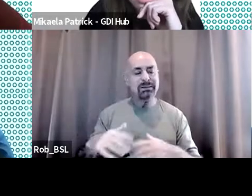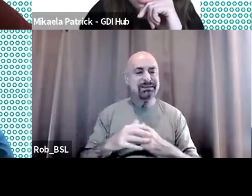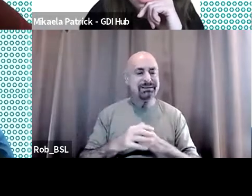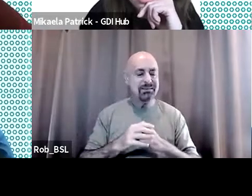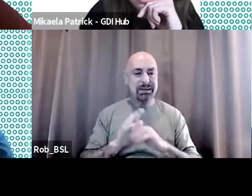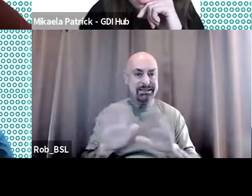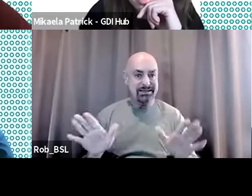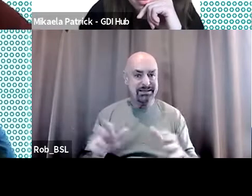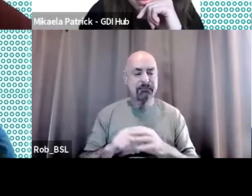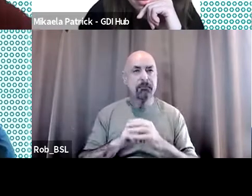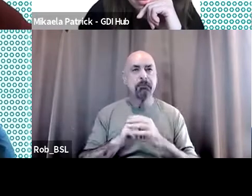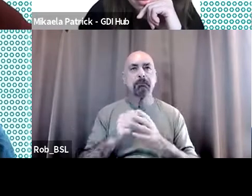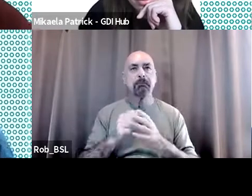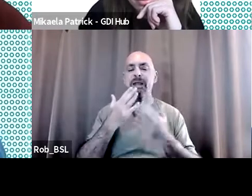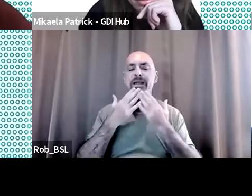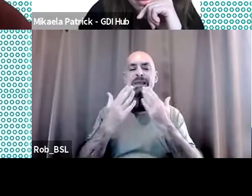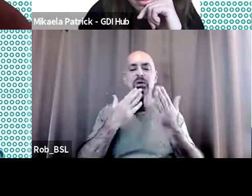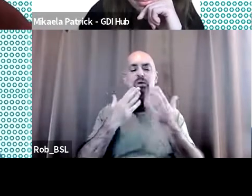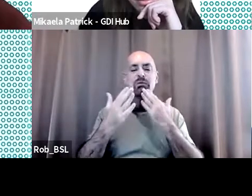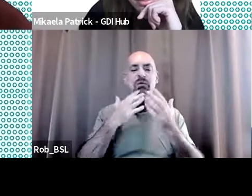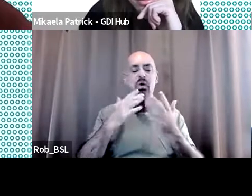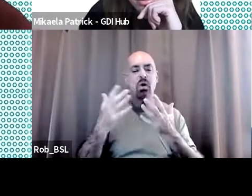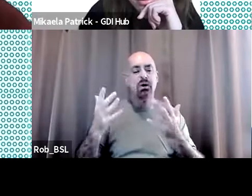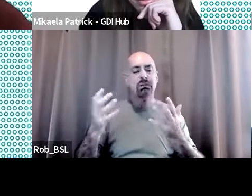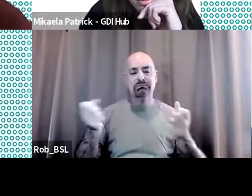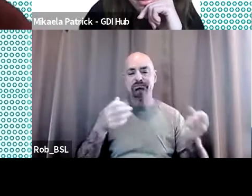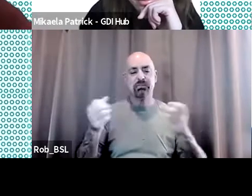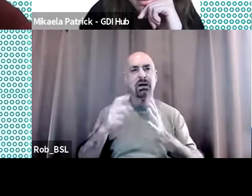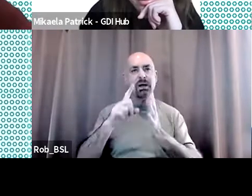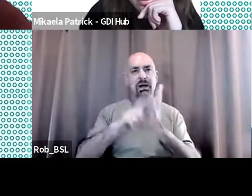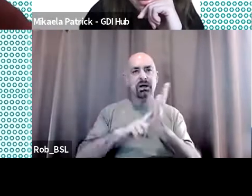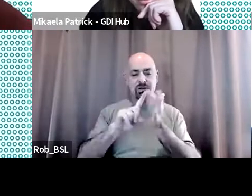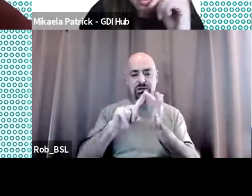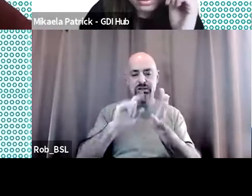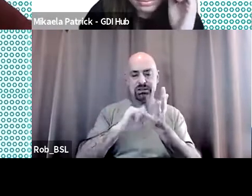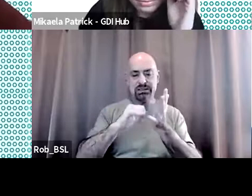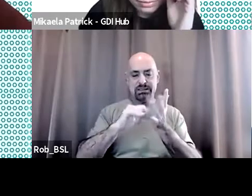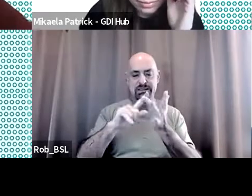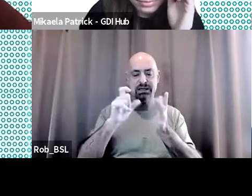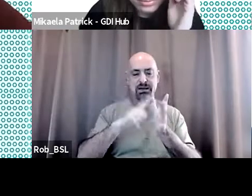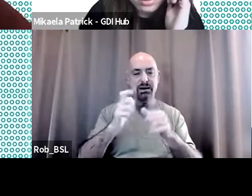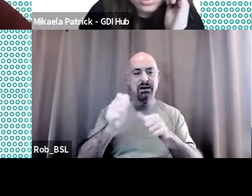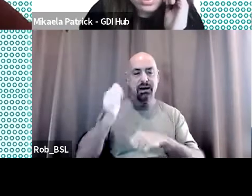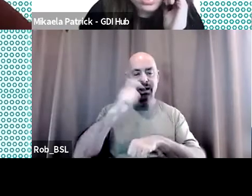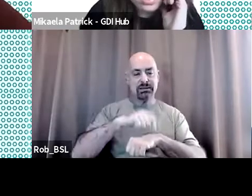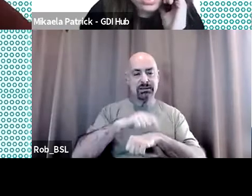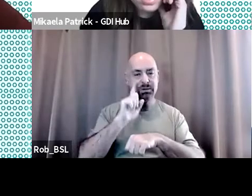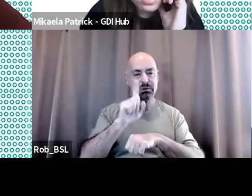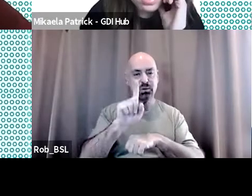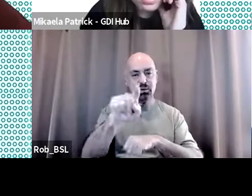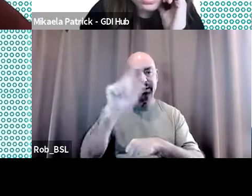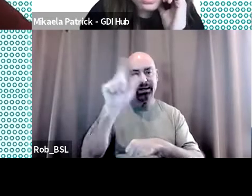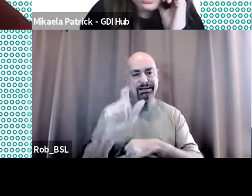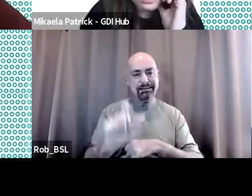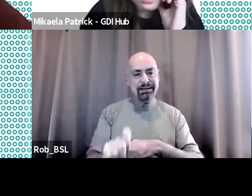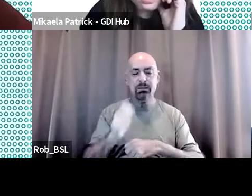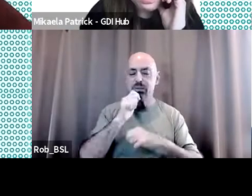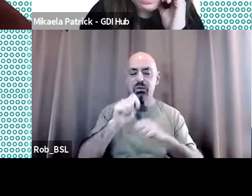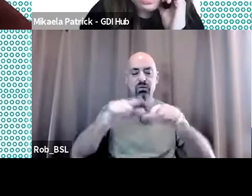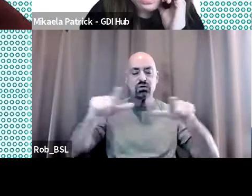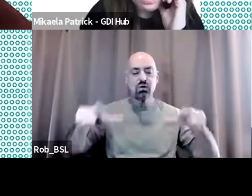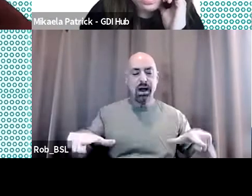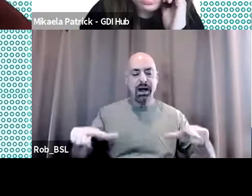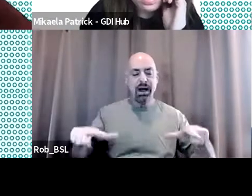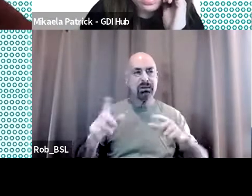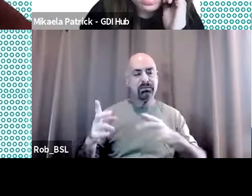so much for those contributions. Francesca, last time we spoke, it was in a beautiful square in Italy. Welcome and thank you so much. Over to you.